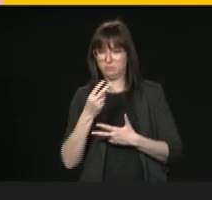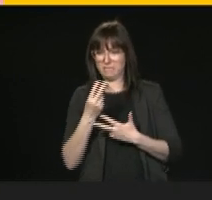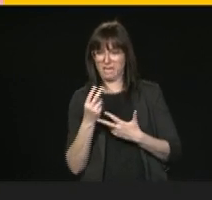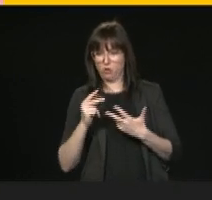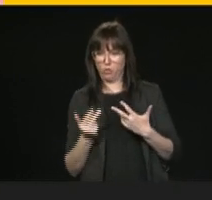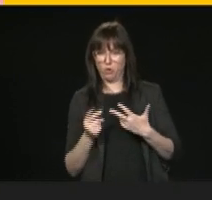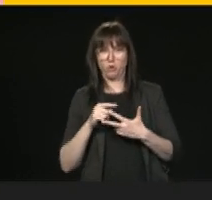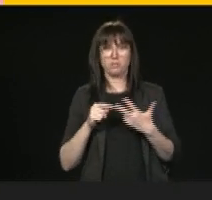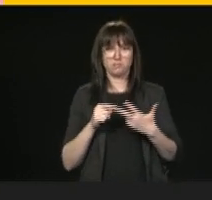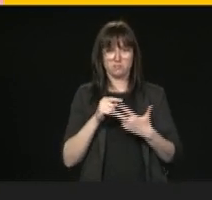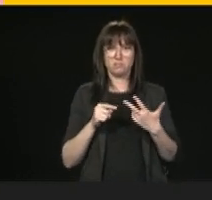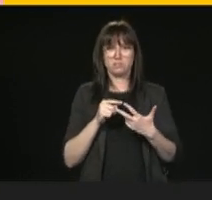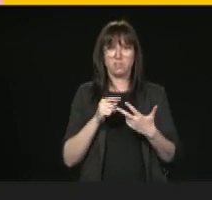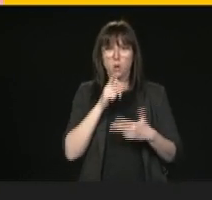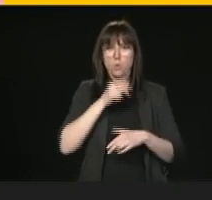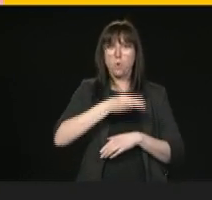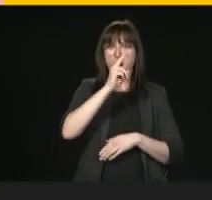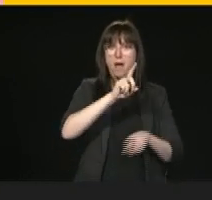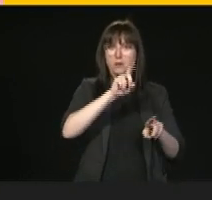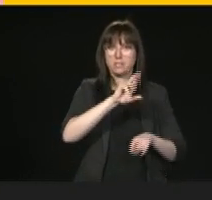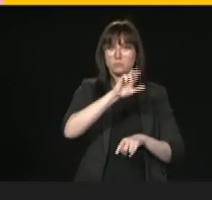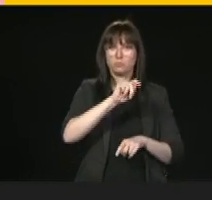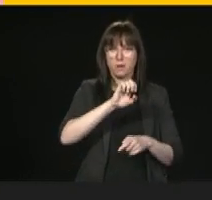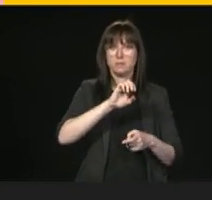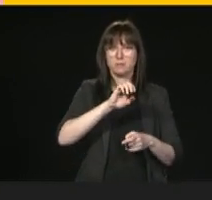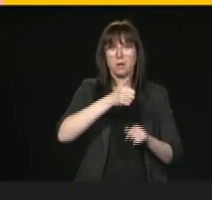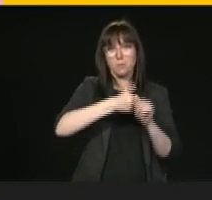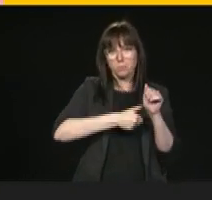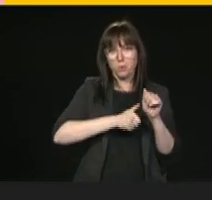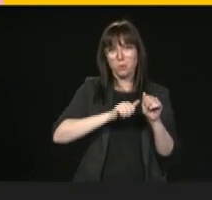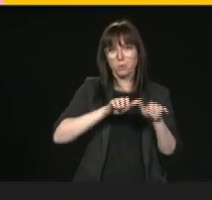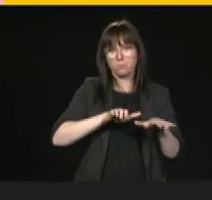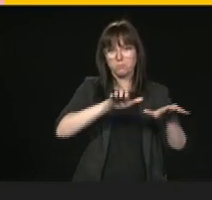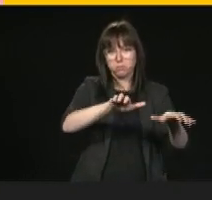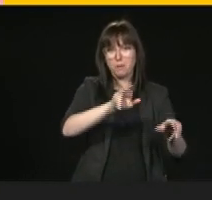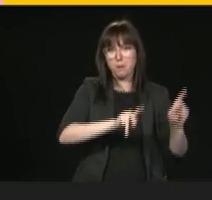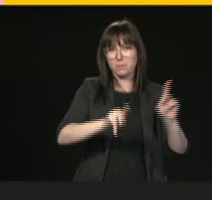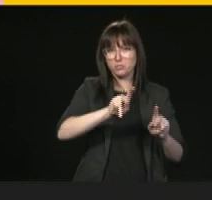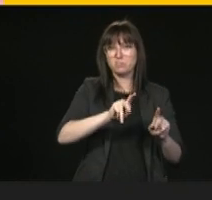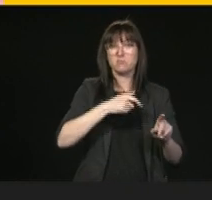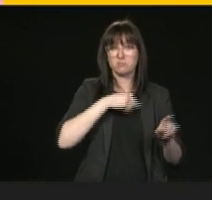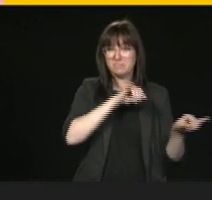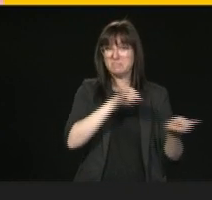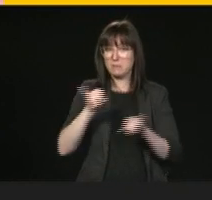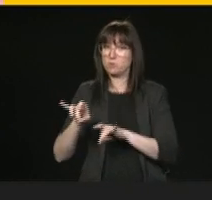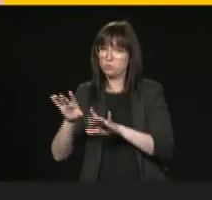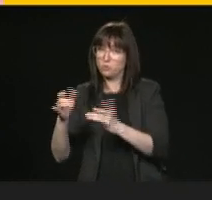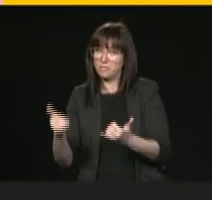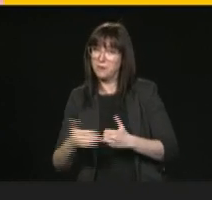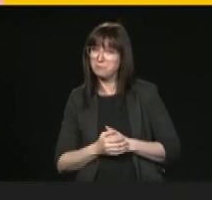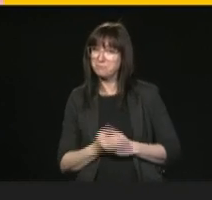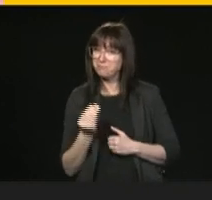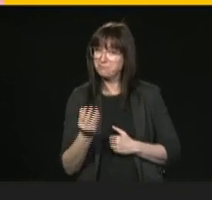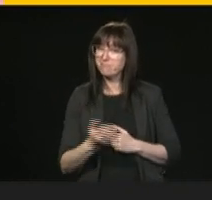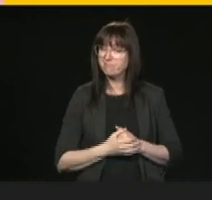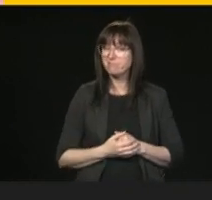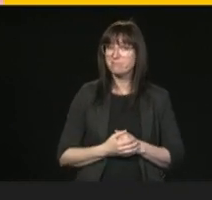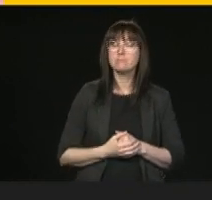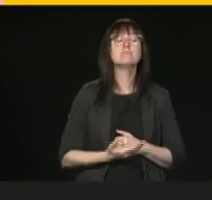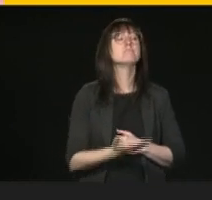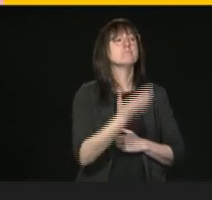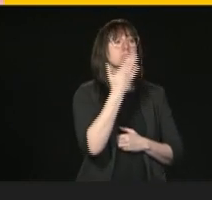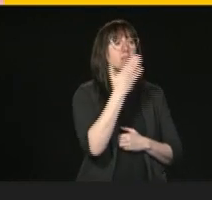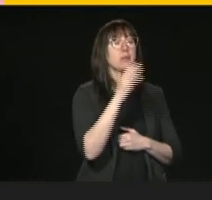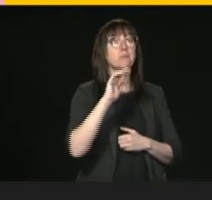testing rate per million population than we do. We're about the same as Australia right now. Thank you, Doctor. Next question, Julie Van Dusen,